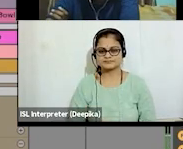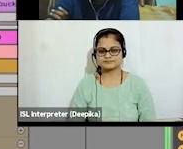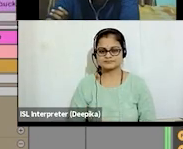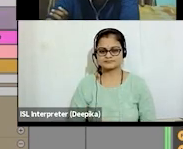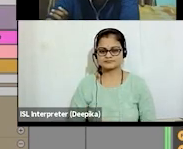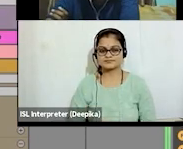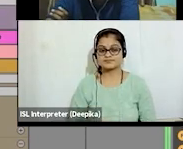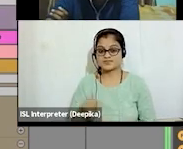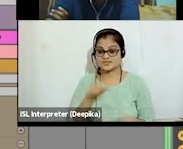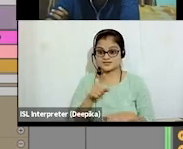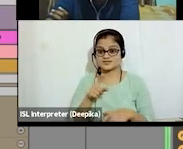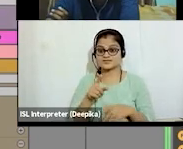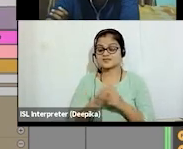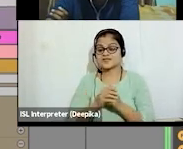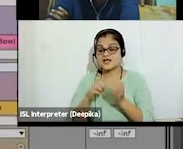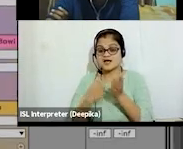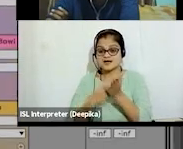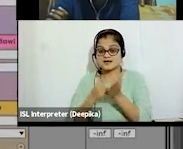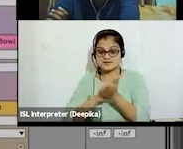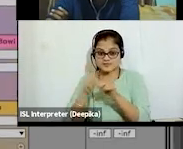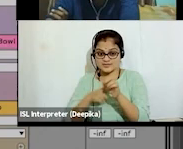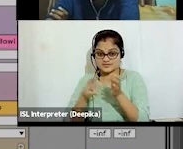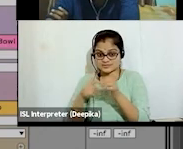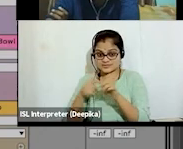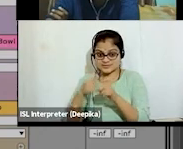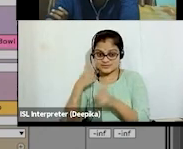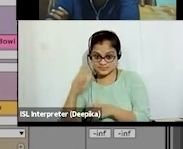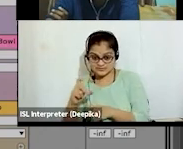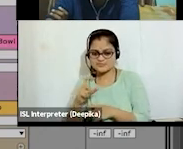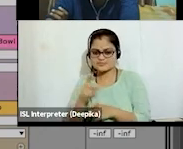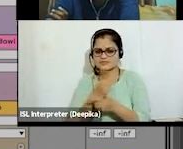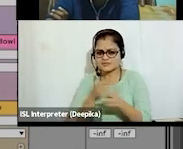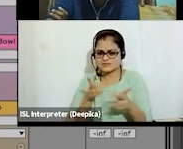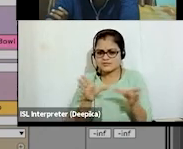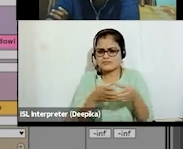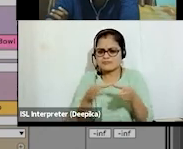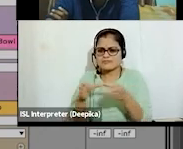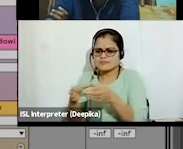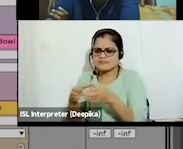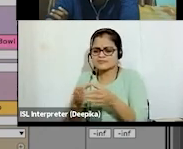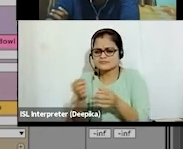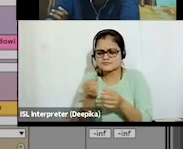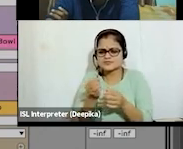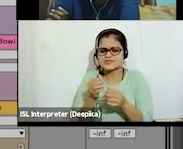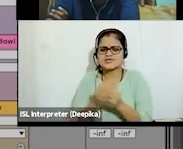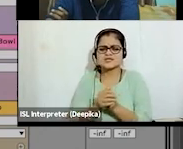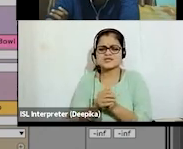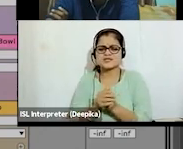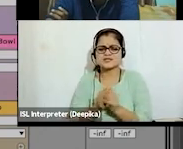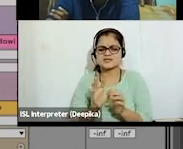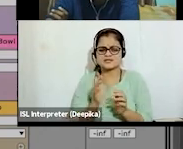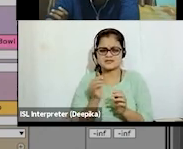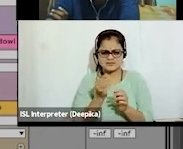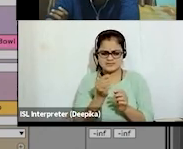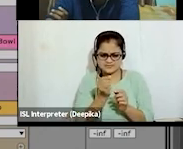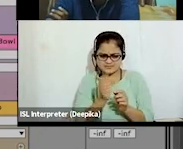So all these rhythmic elements are grouped, and it's just going through this kind of sputter edit, it's called. And I didn't even know I had this plugin. I